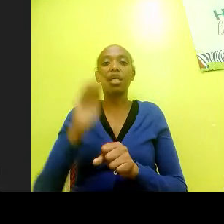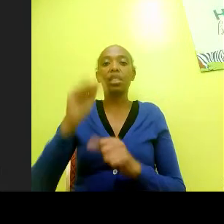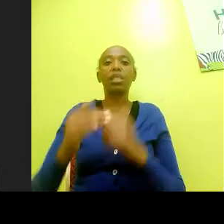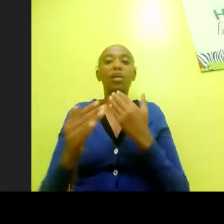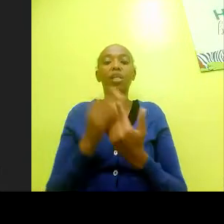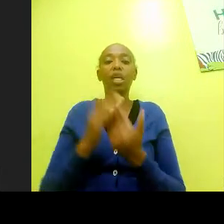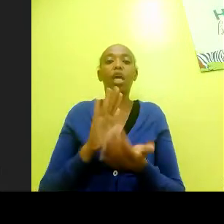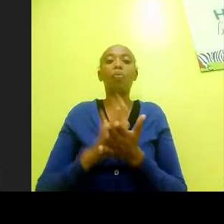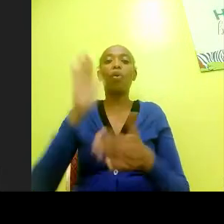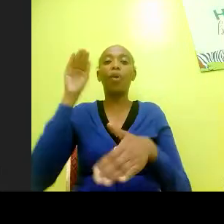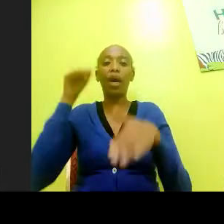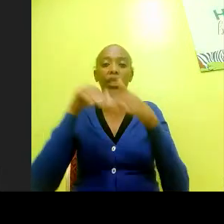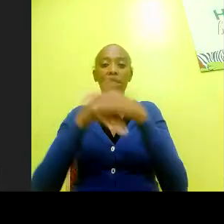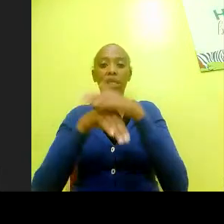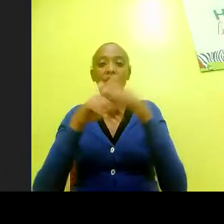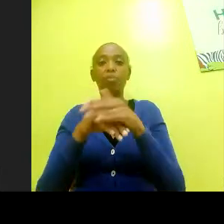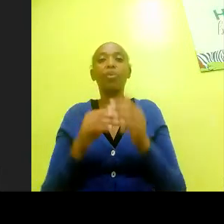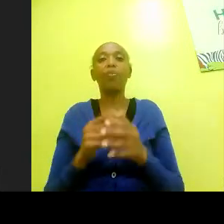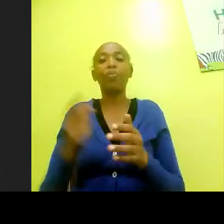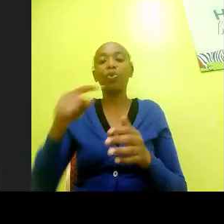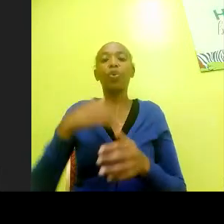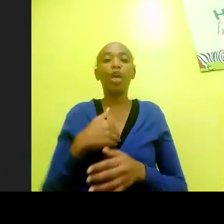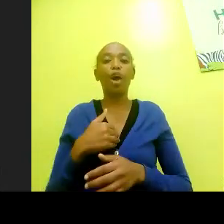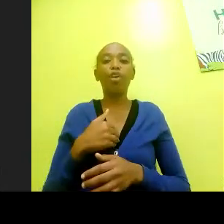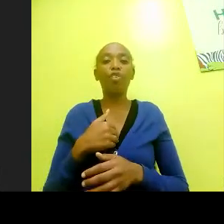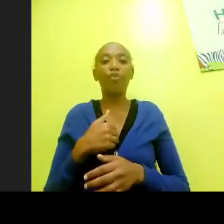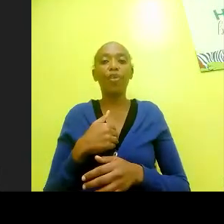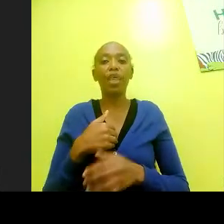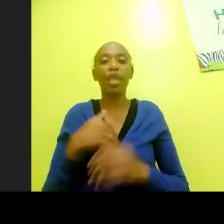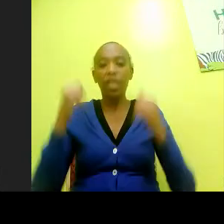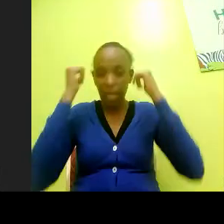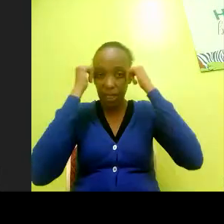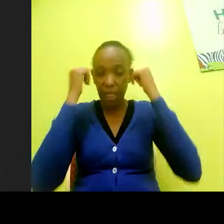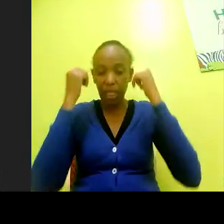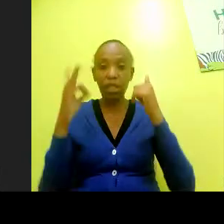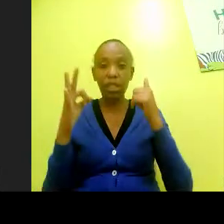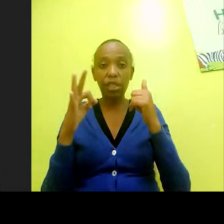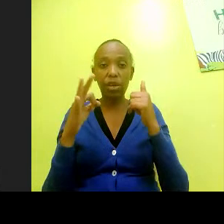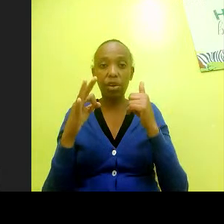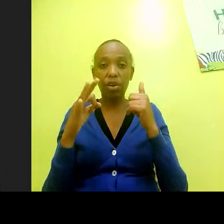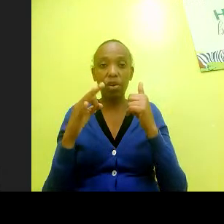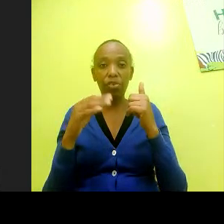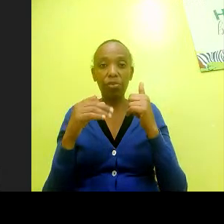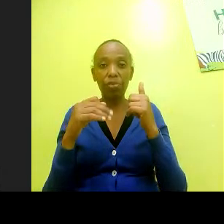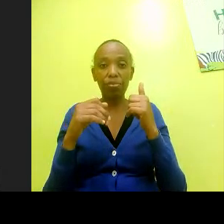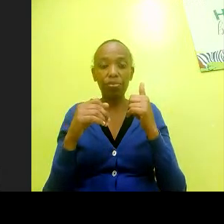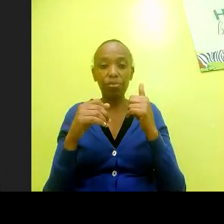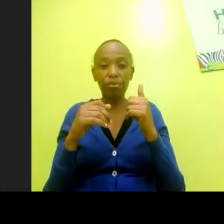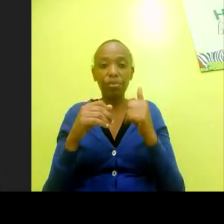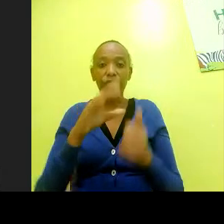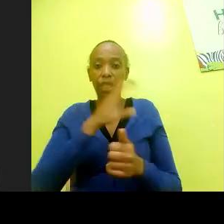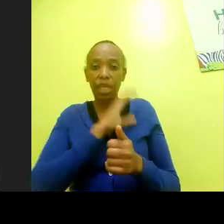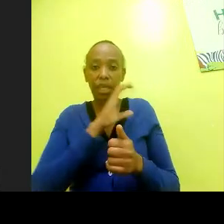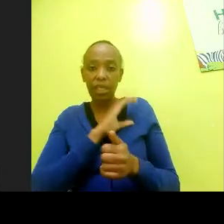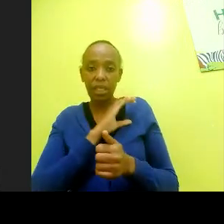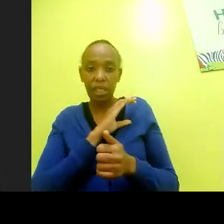accessible. We have the studies of Mathieu for the Canadian province of